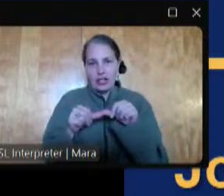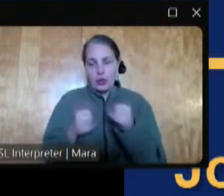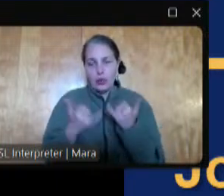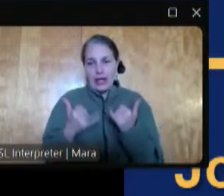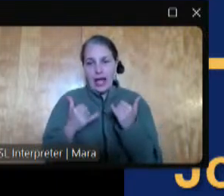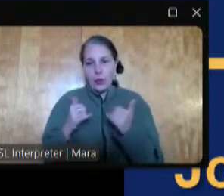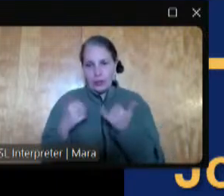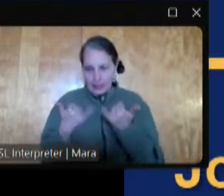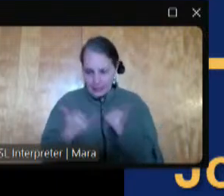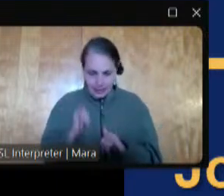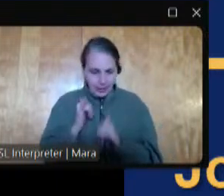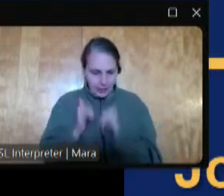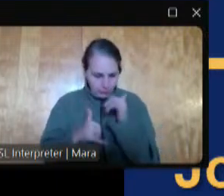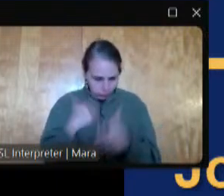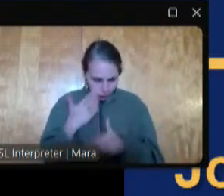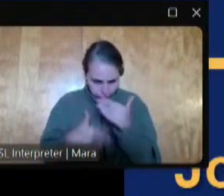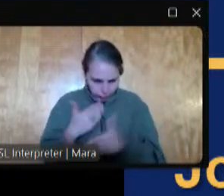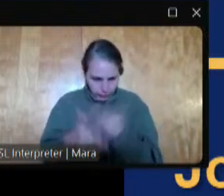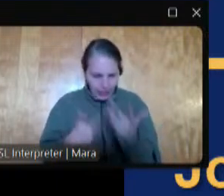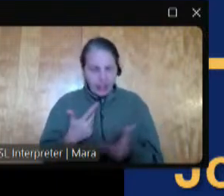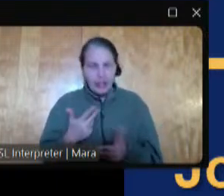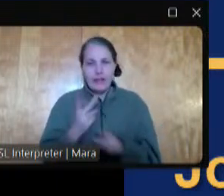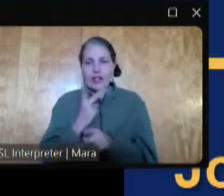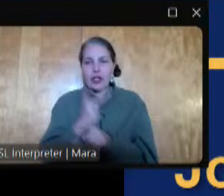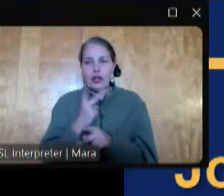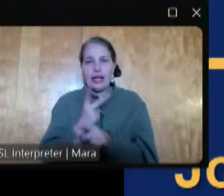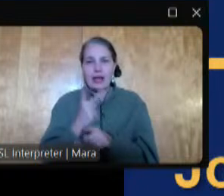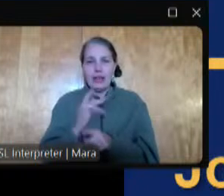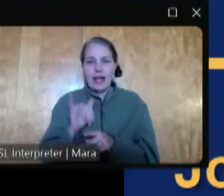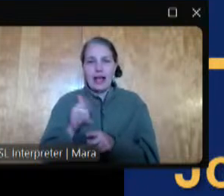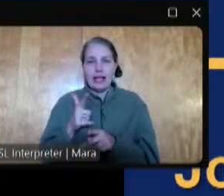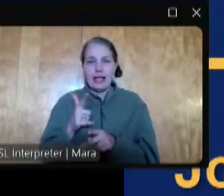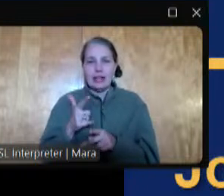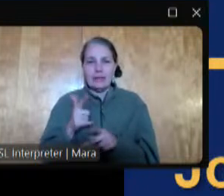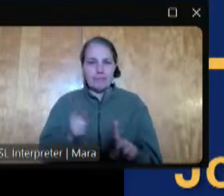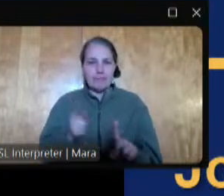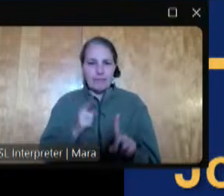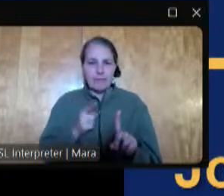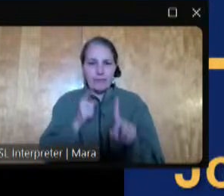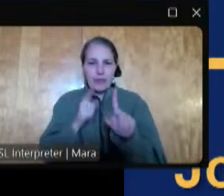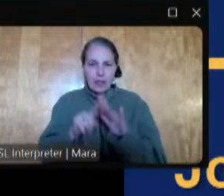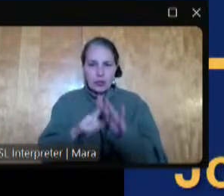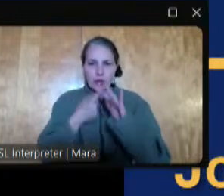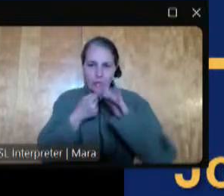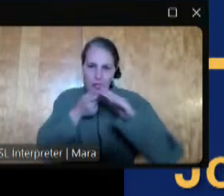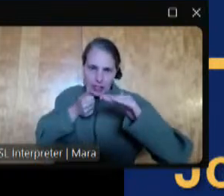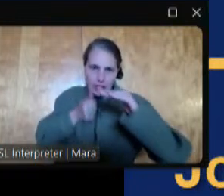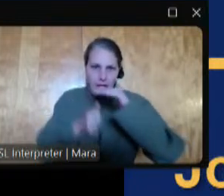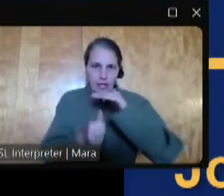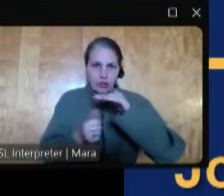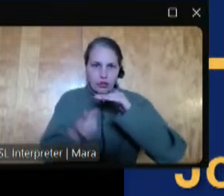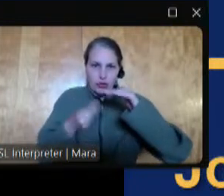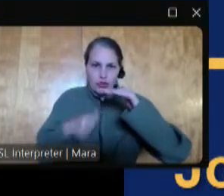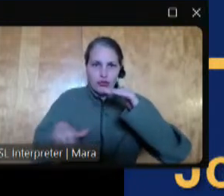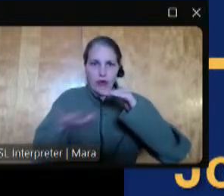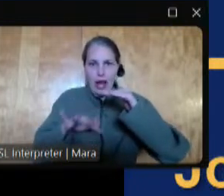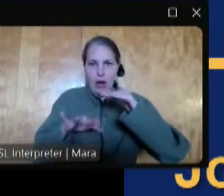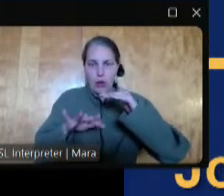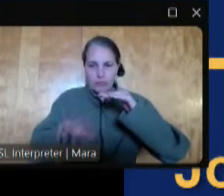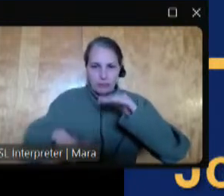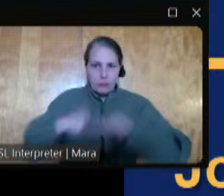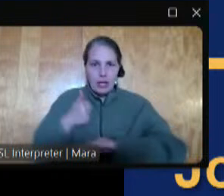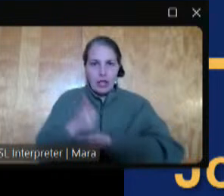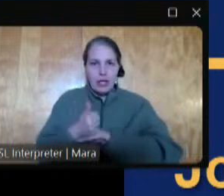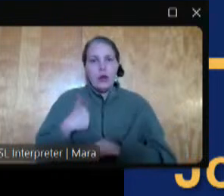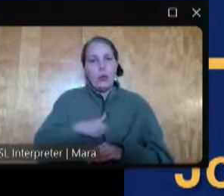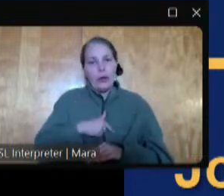and moving forward toward implementation of undergrounding. We're still a long ways